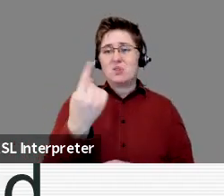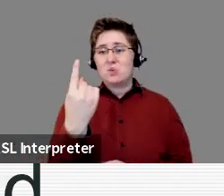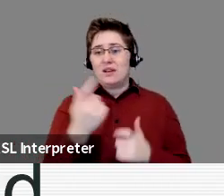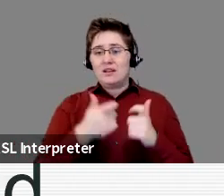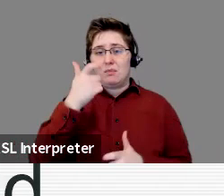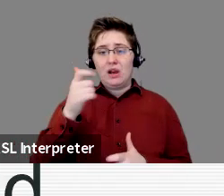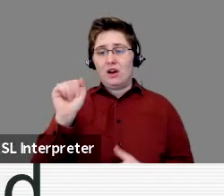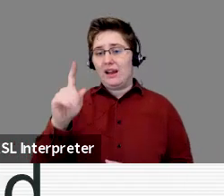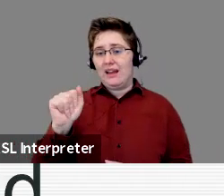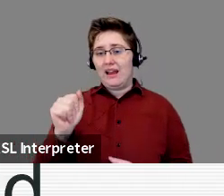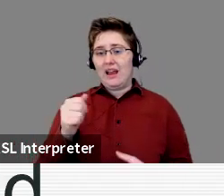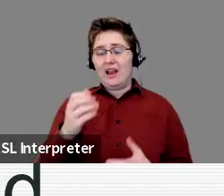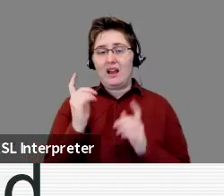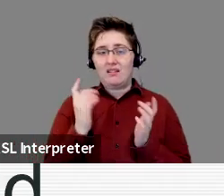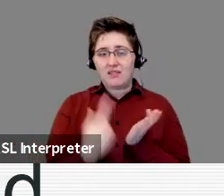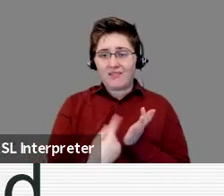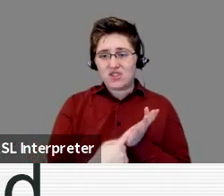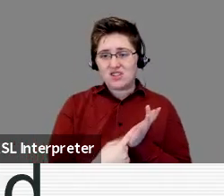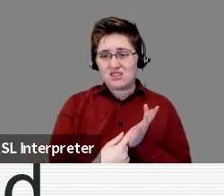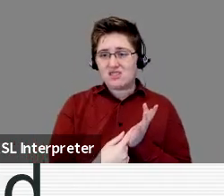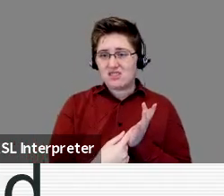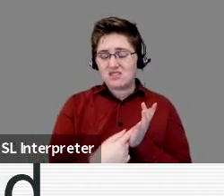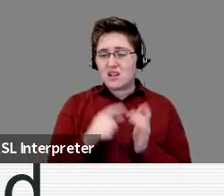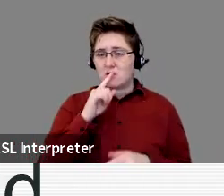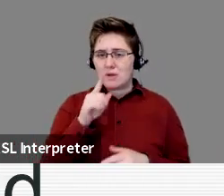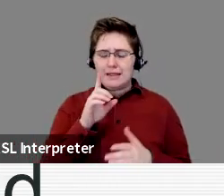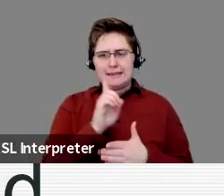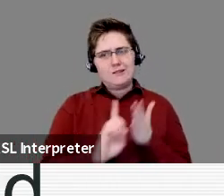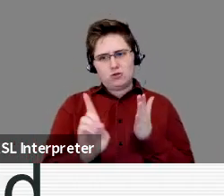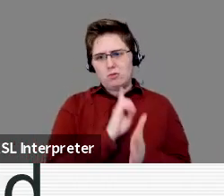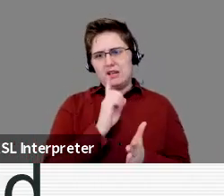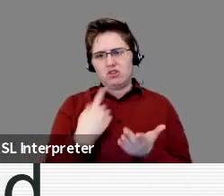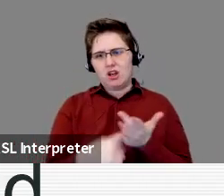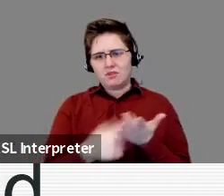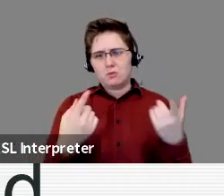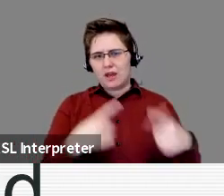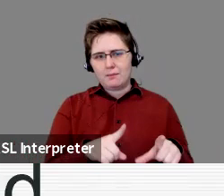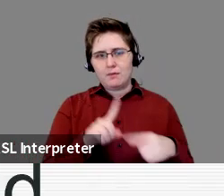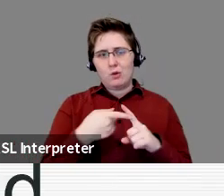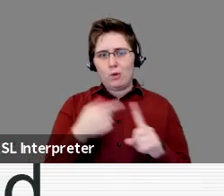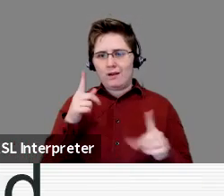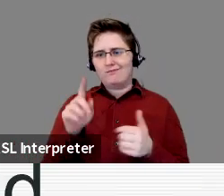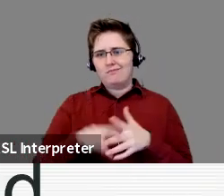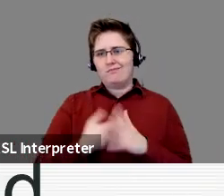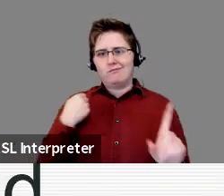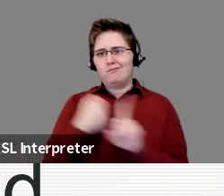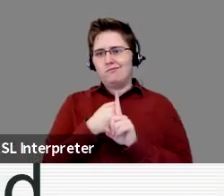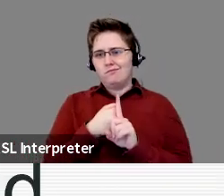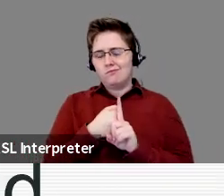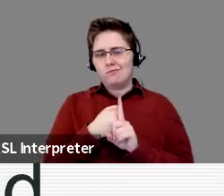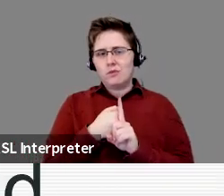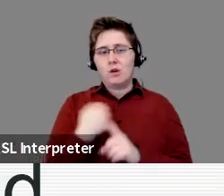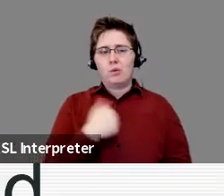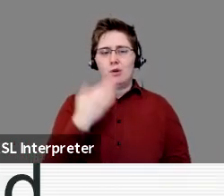ADA conversations, and really just discrimination conversations that were happening when COVID first hit. So we know at least